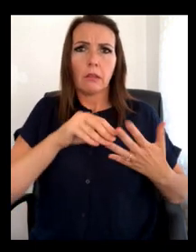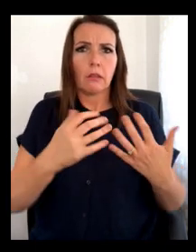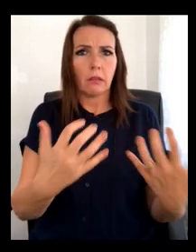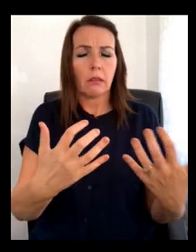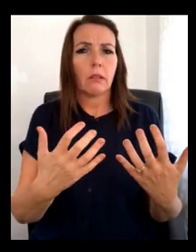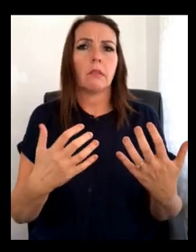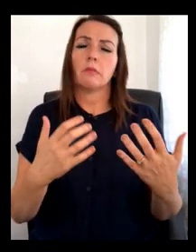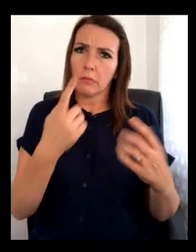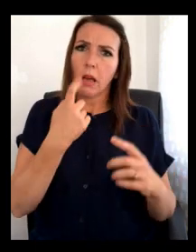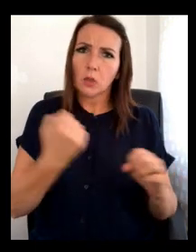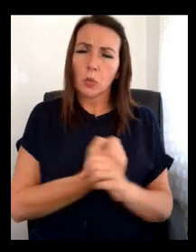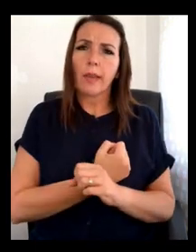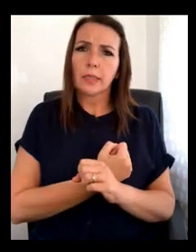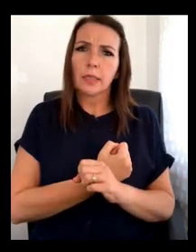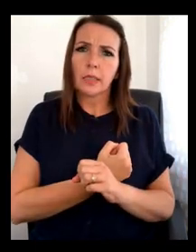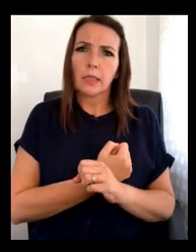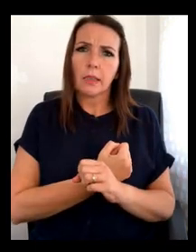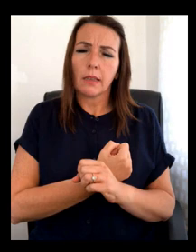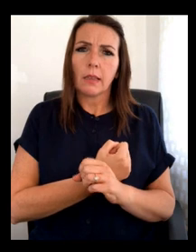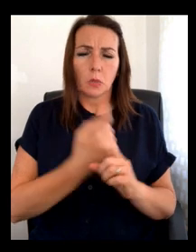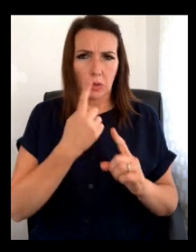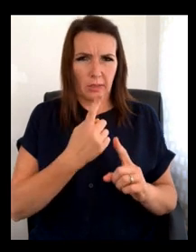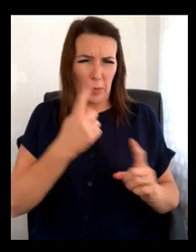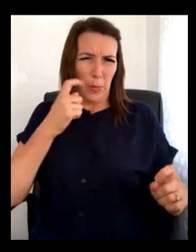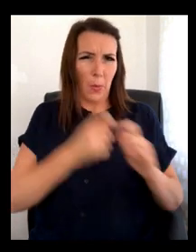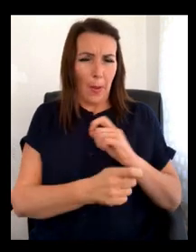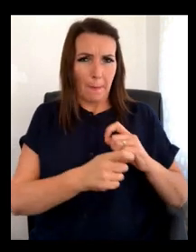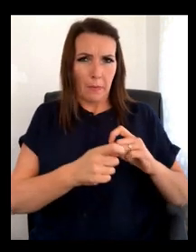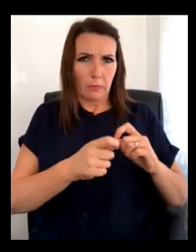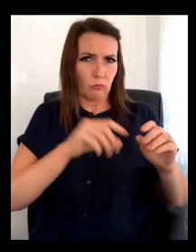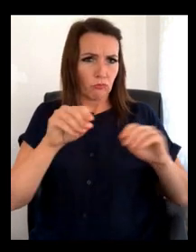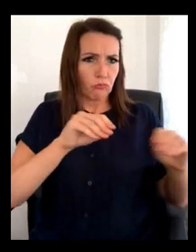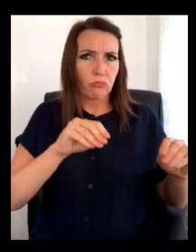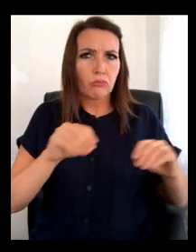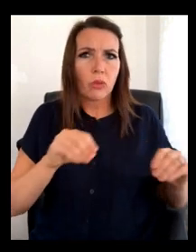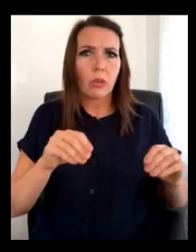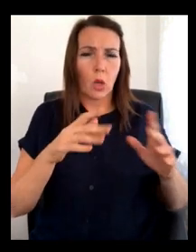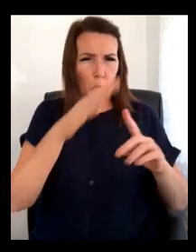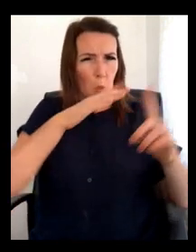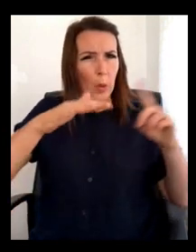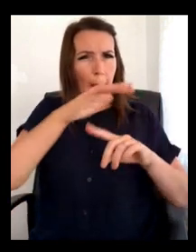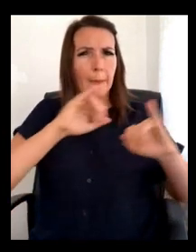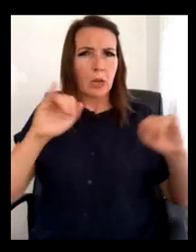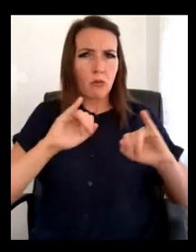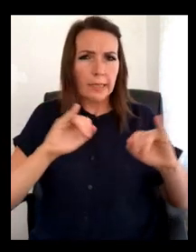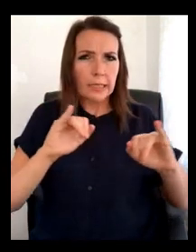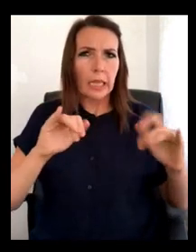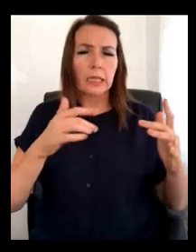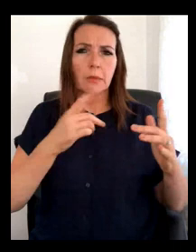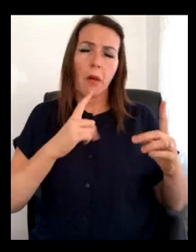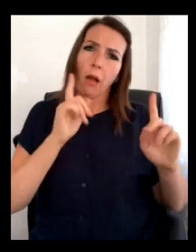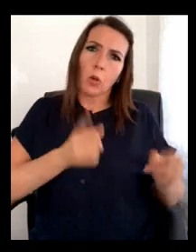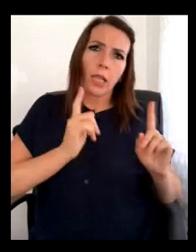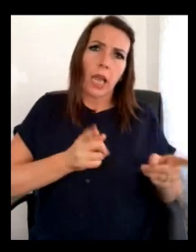the kind of massive reorganization that people were talking about for the climate crisis, and like people were saying, no, you can't do that, and here we